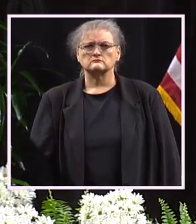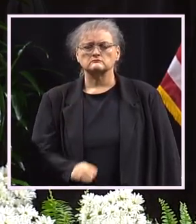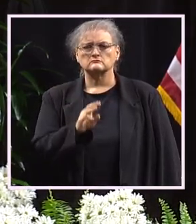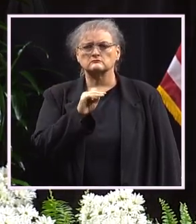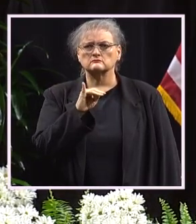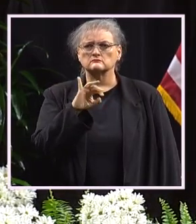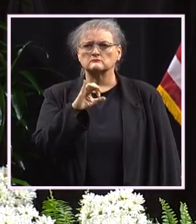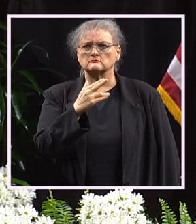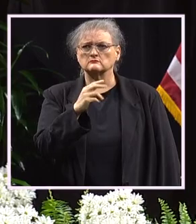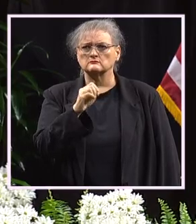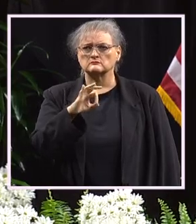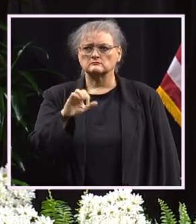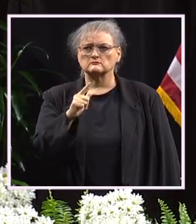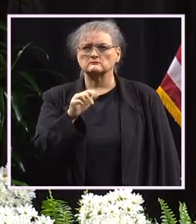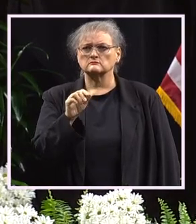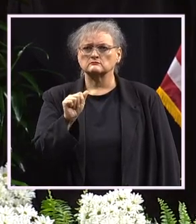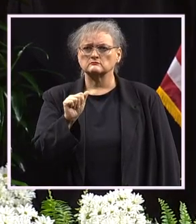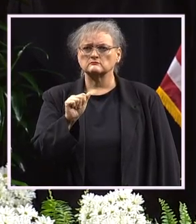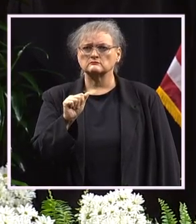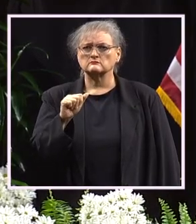Michael Anthony De La Cruz.